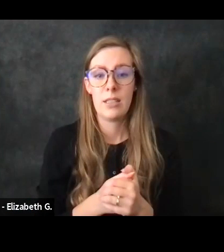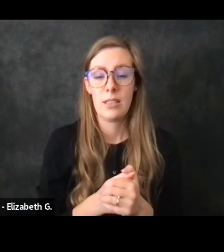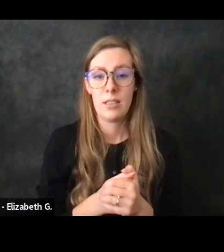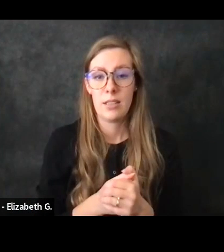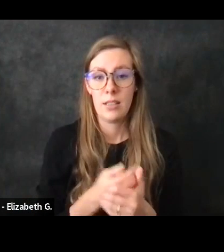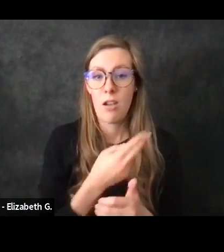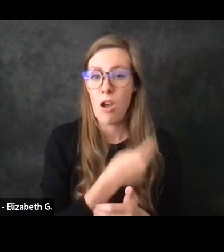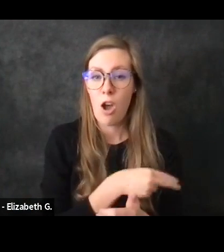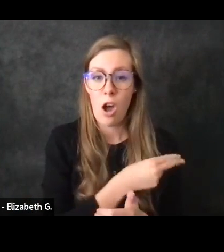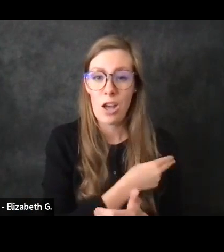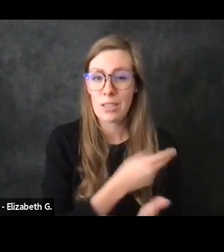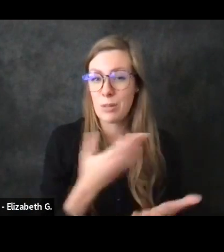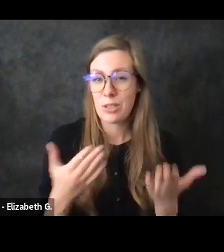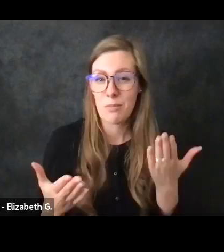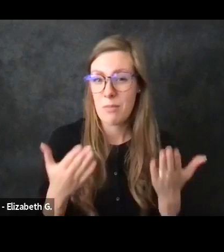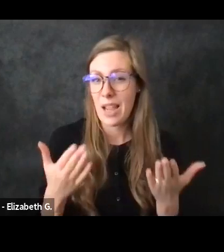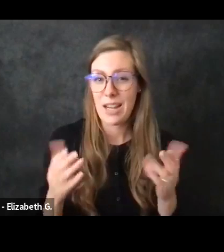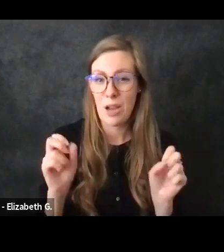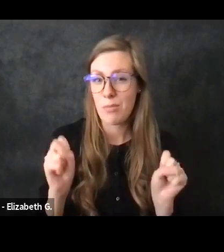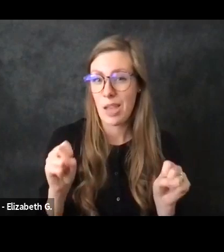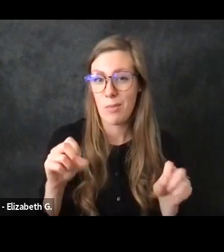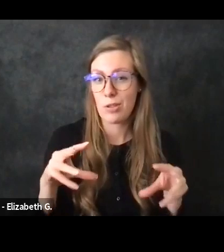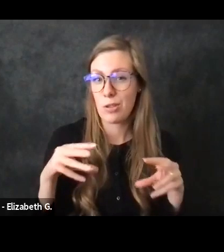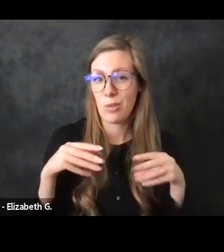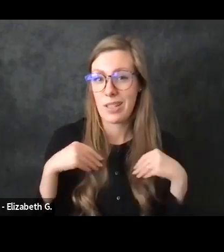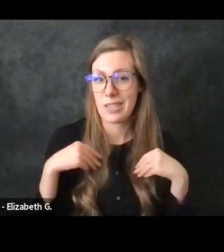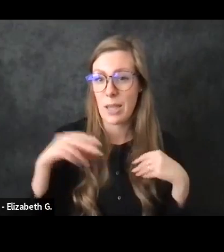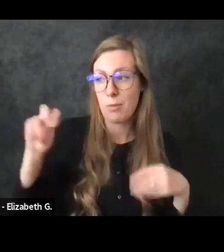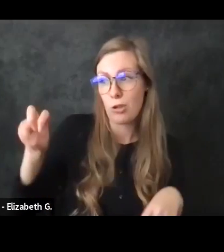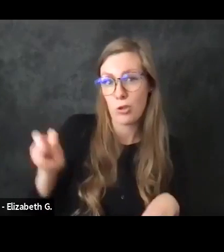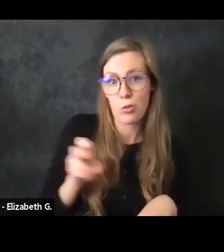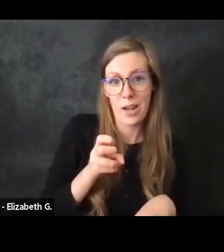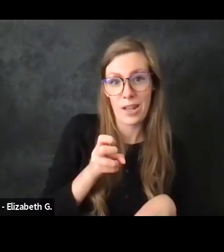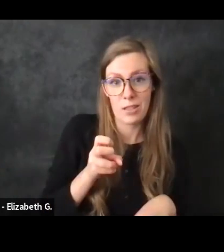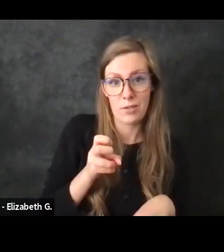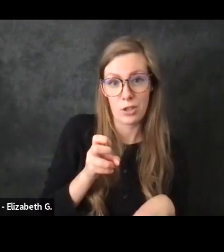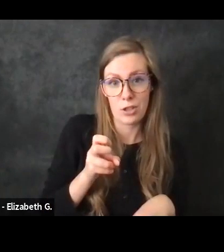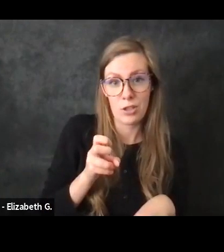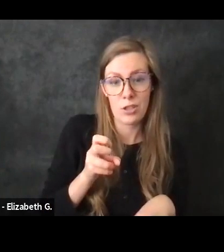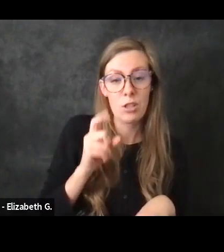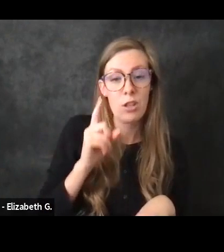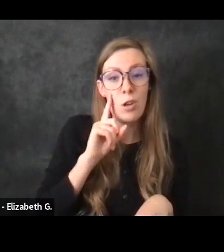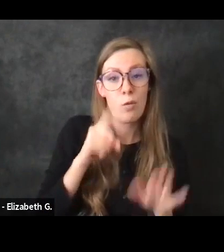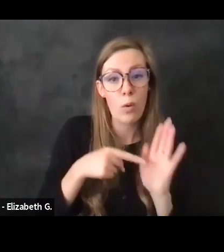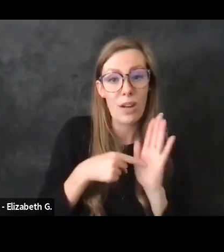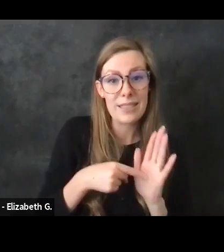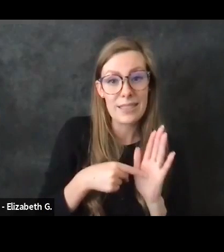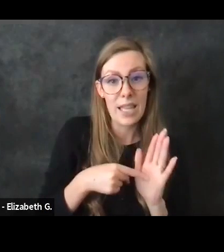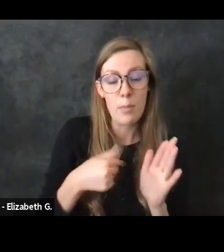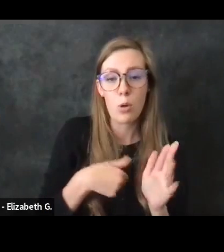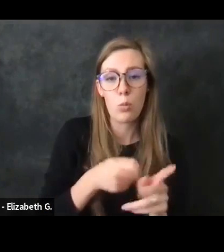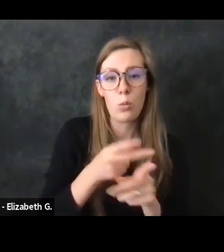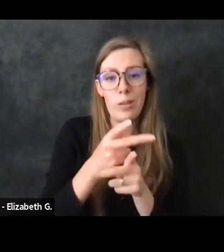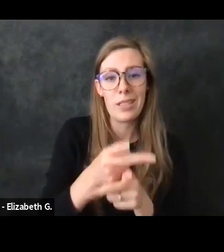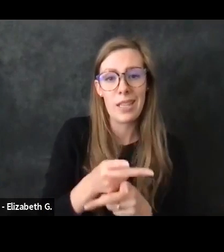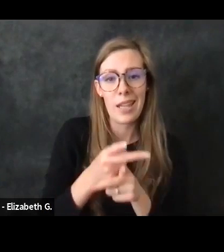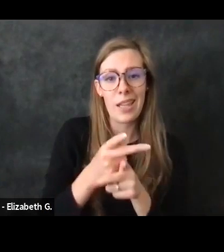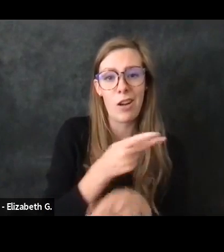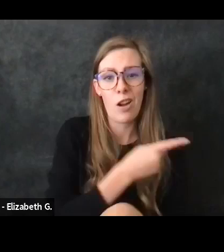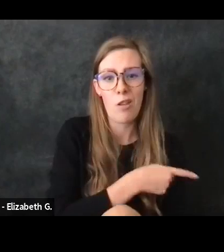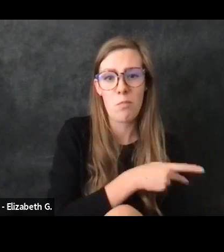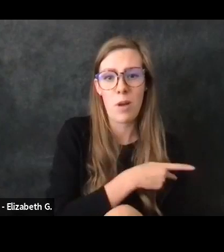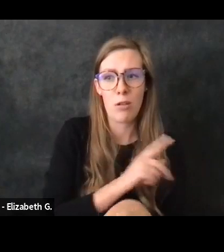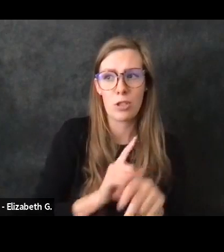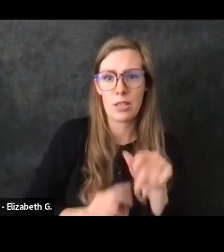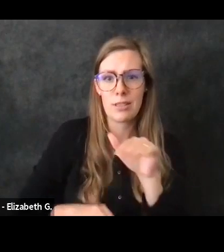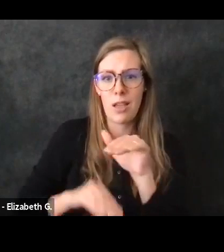may not have the capacity to accept transfers. For example, we care for patients as far north as the